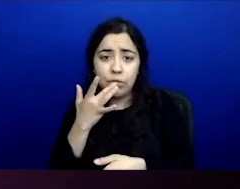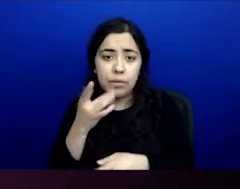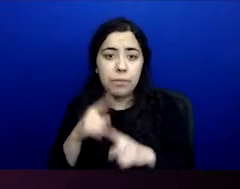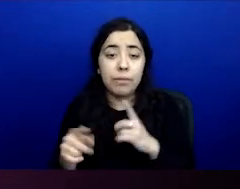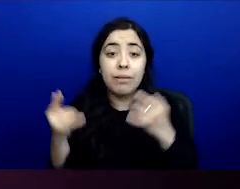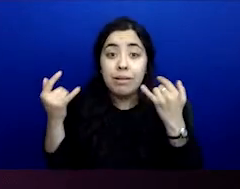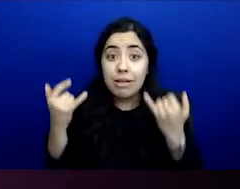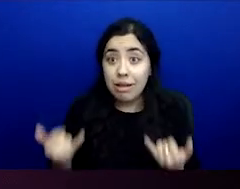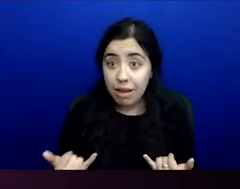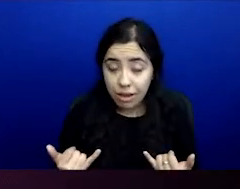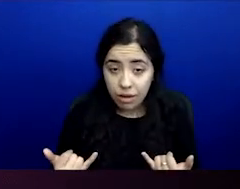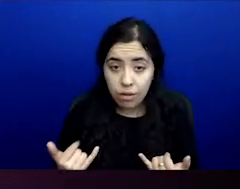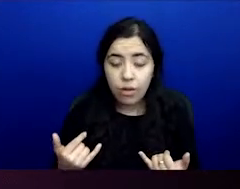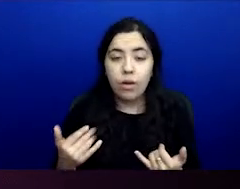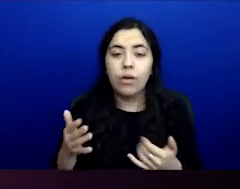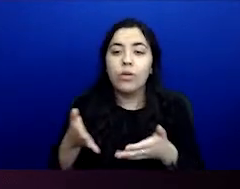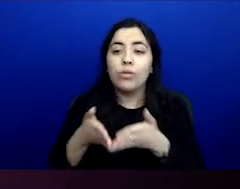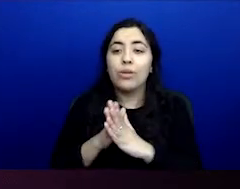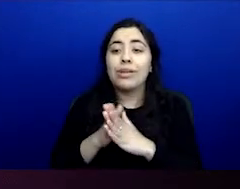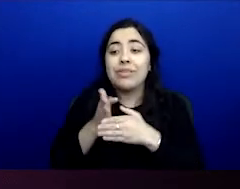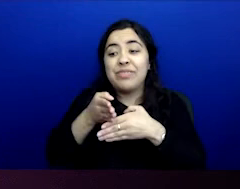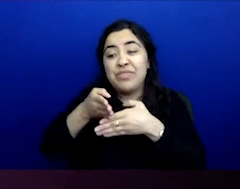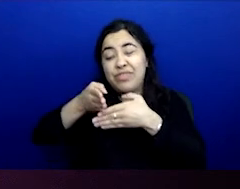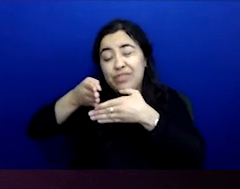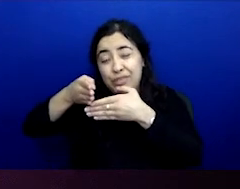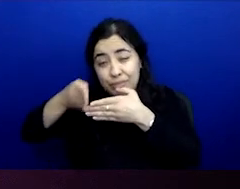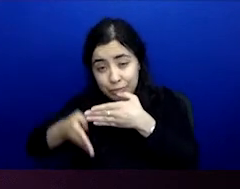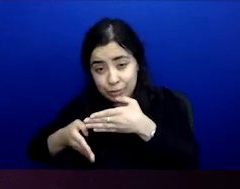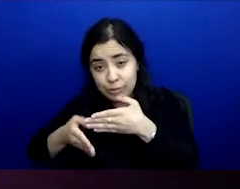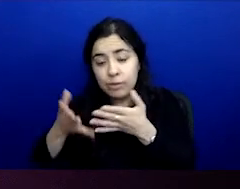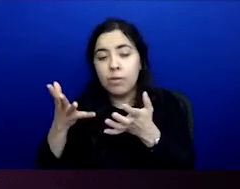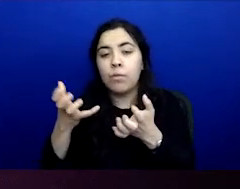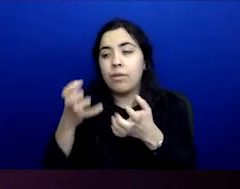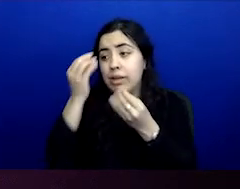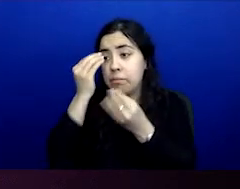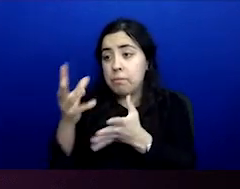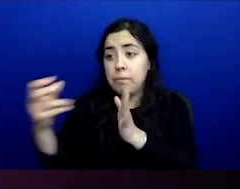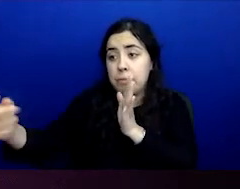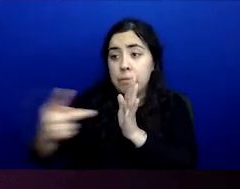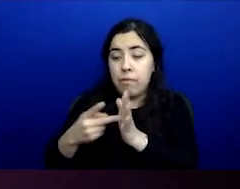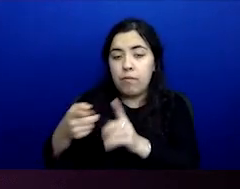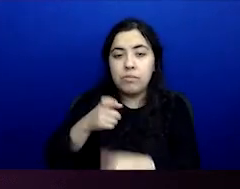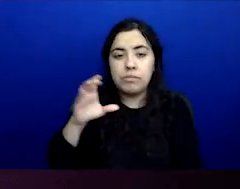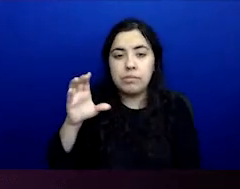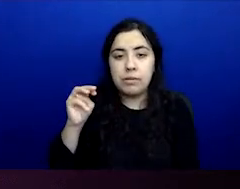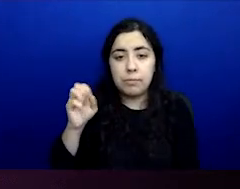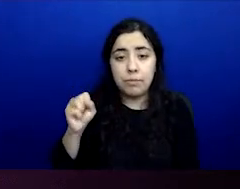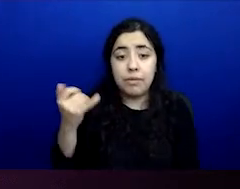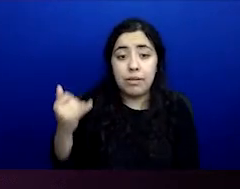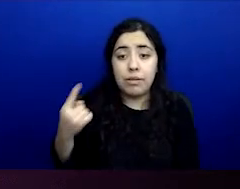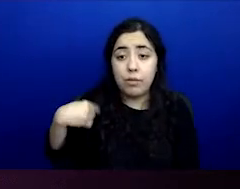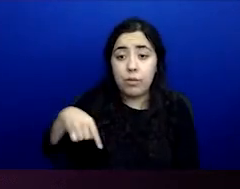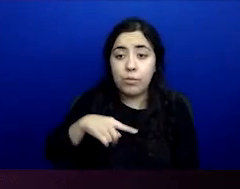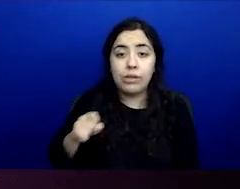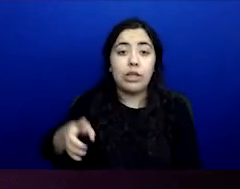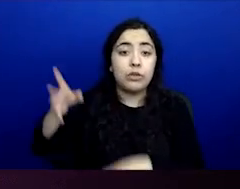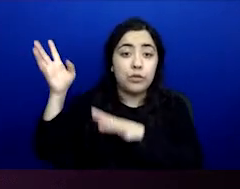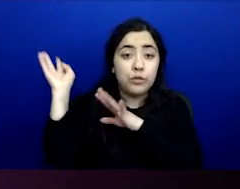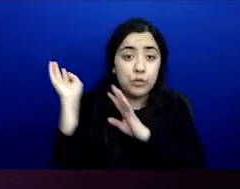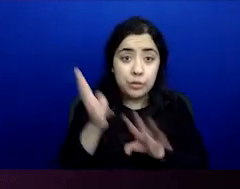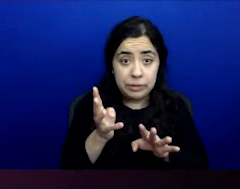now, as our request finishes, to actually get that data back from our CMS, we can stream